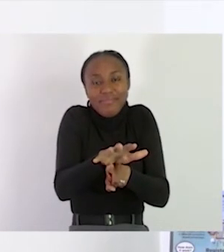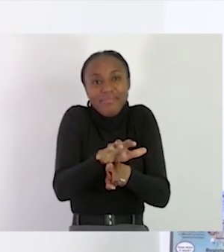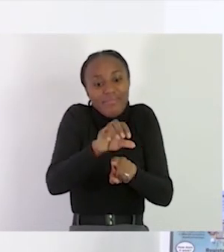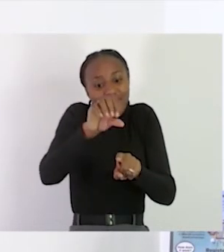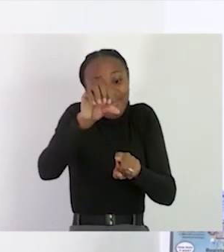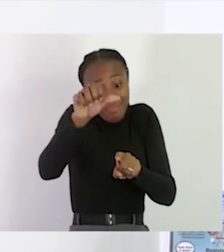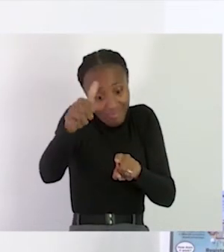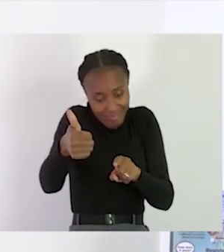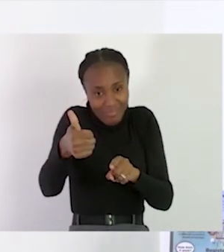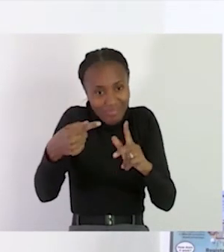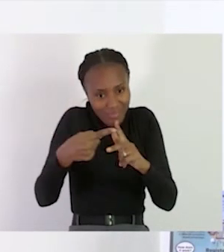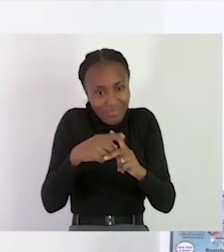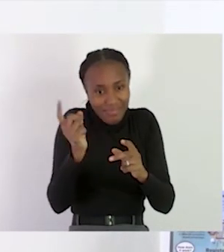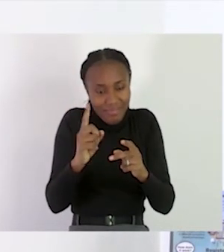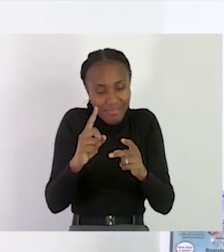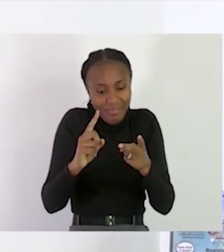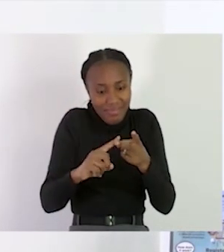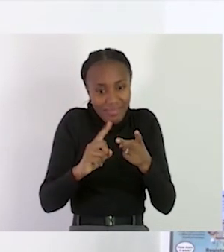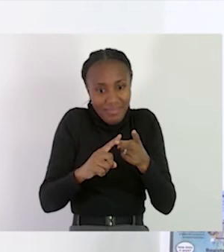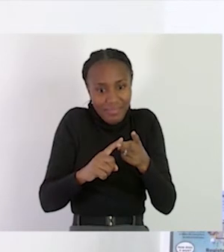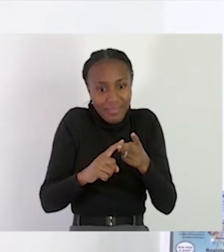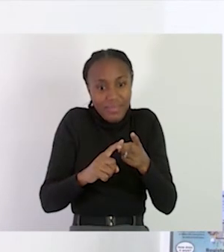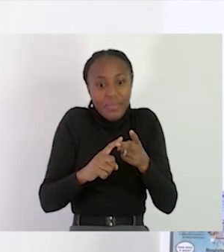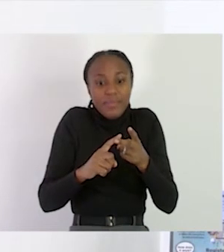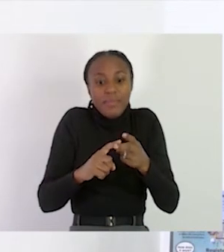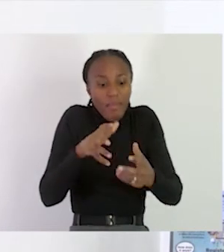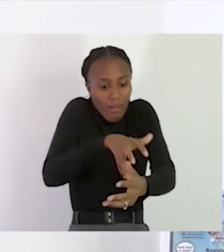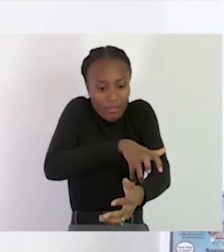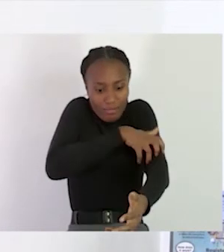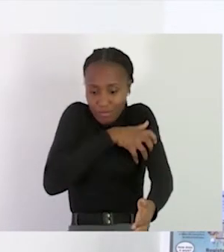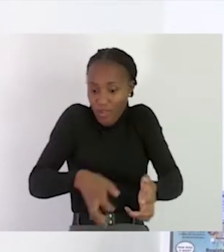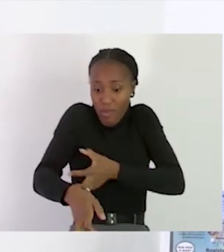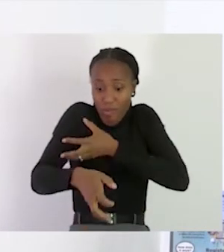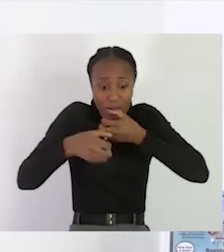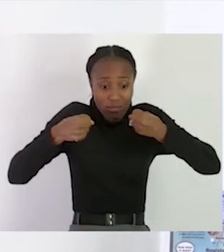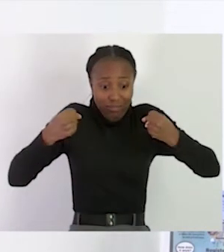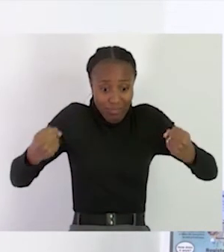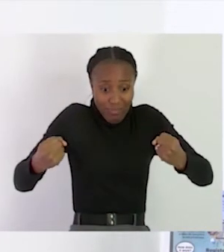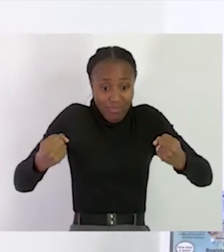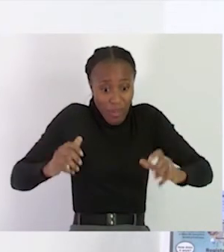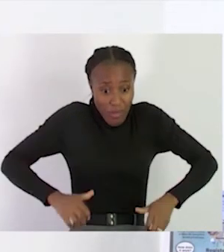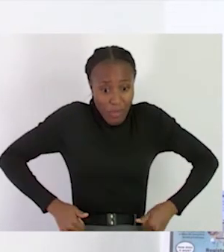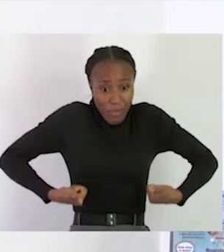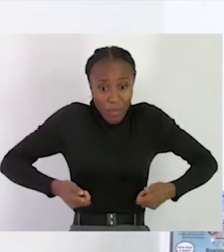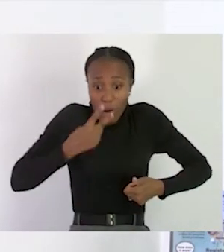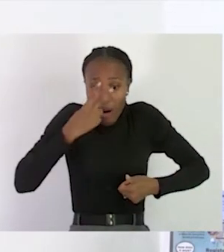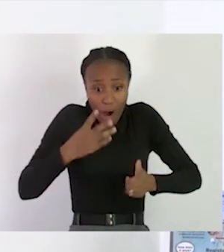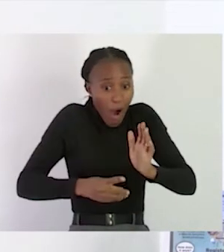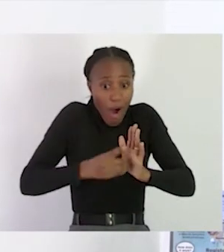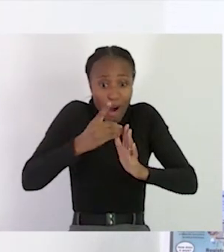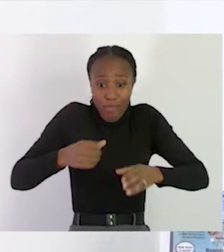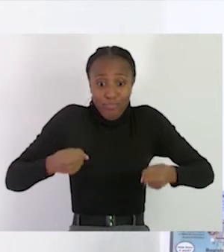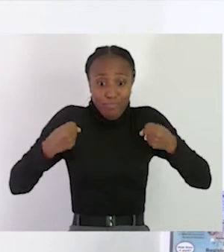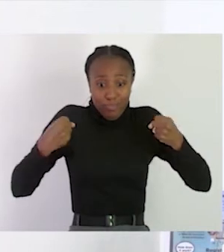Another change taking place in boys is that the body becomes muscular. You will start to see some muscles developing. Not all